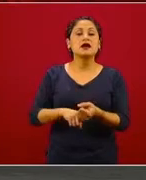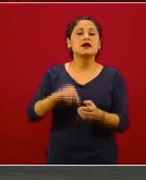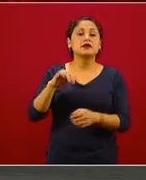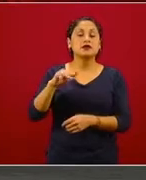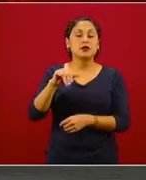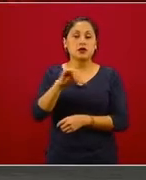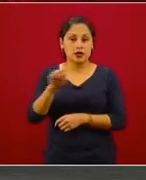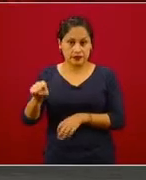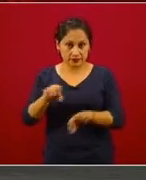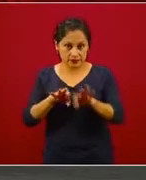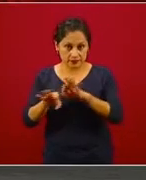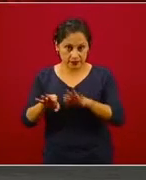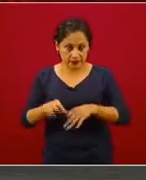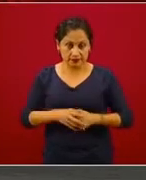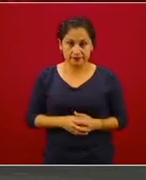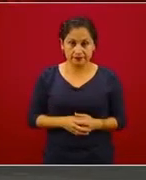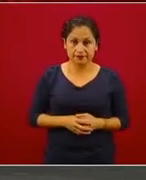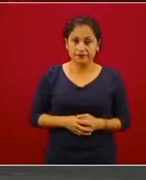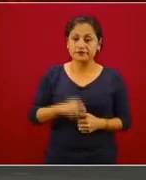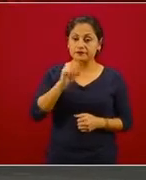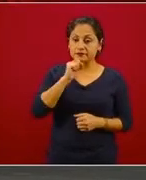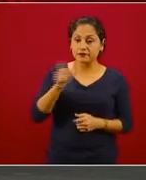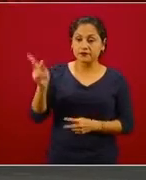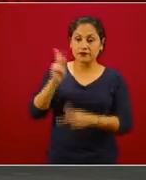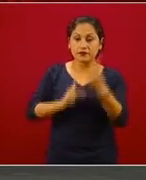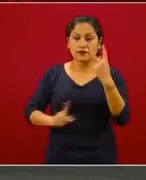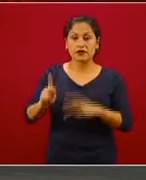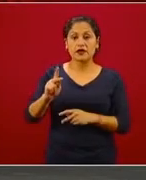your comments.